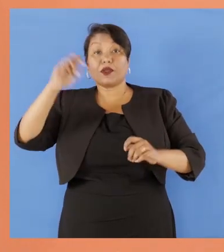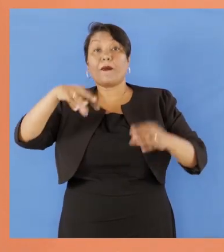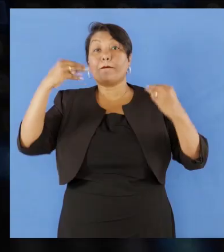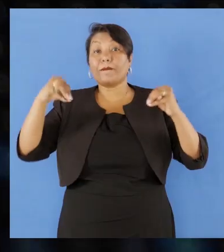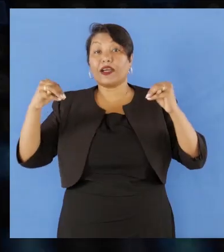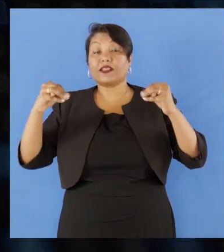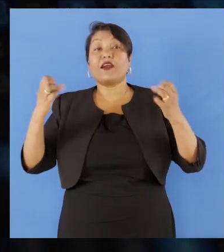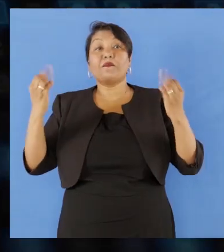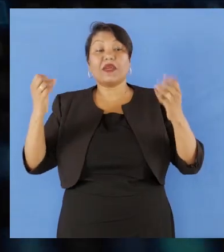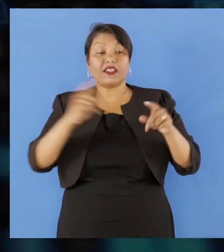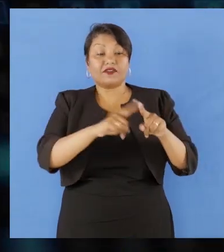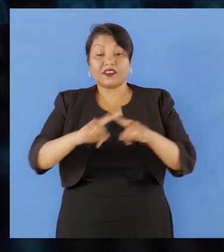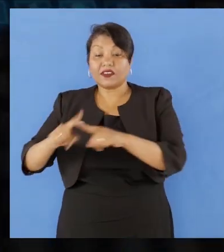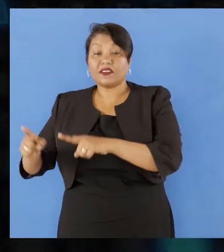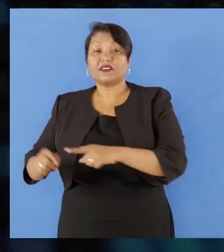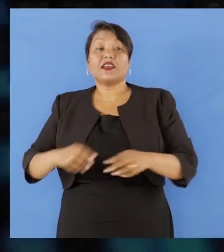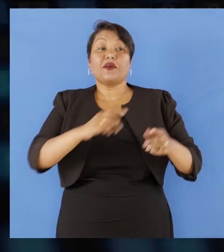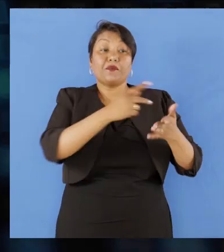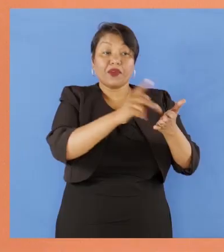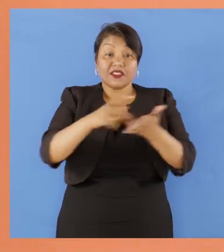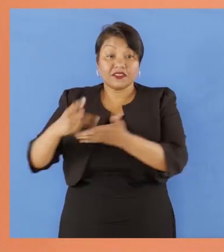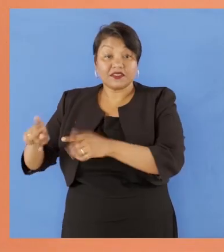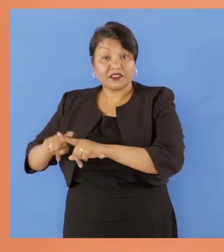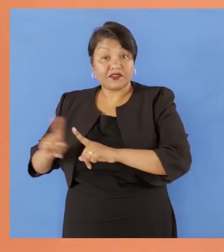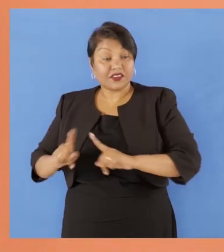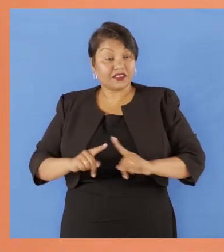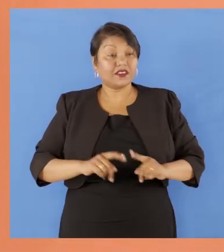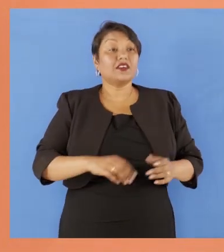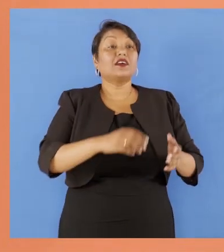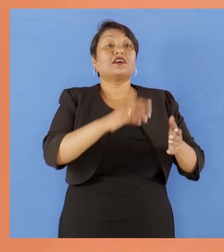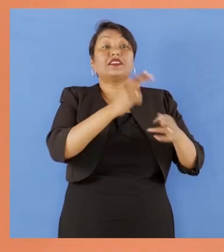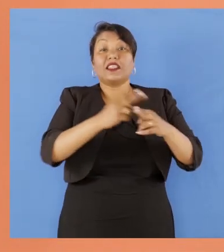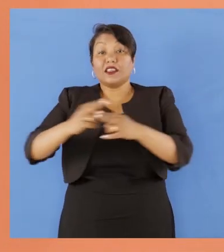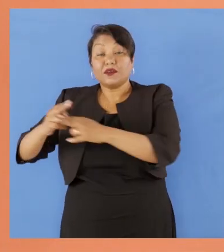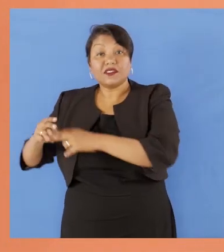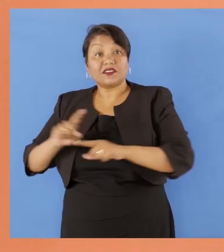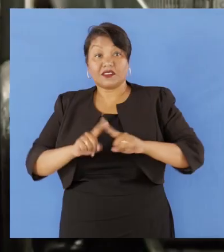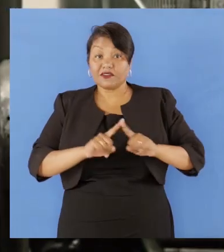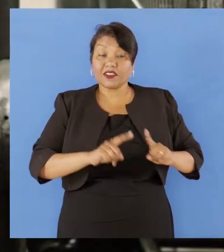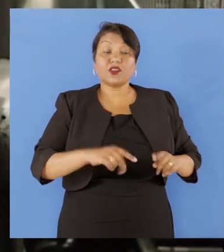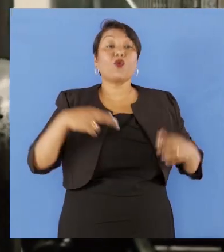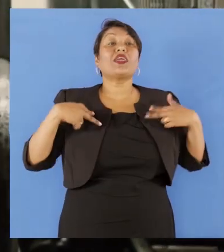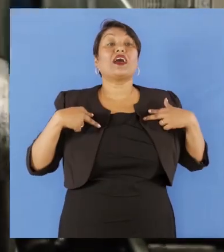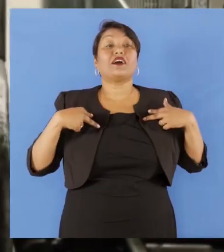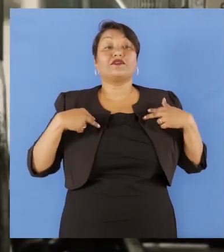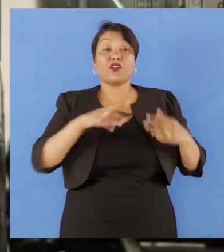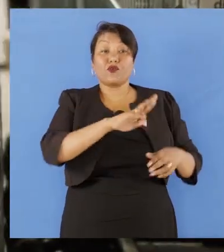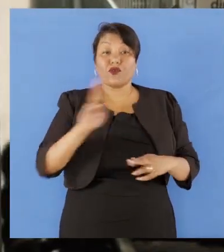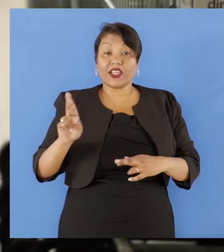the right to choose. In our marketplace, there is a wide variety of products, different